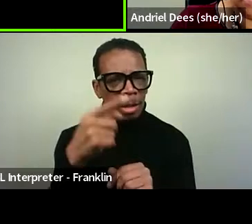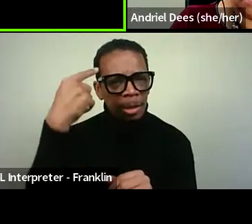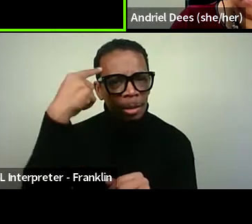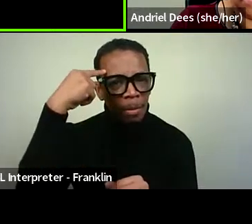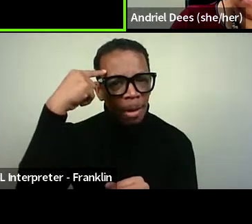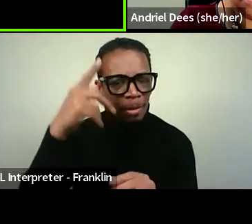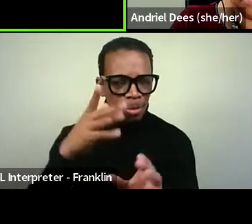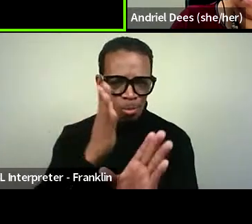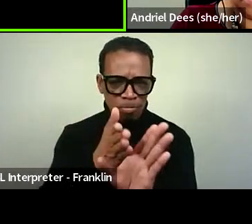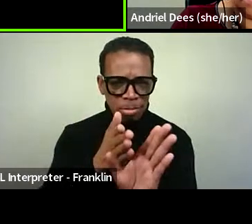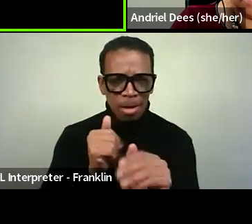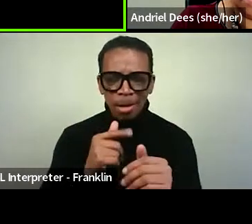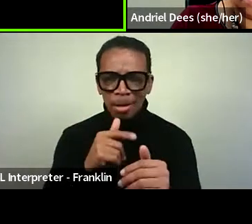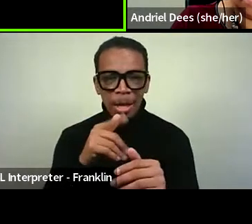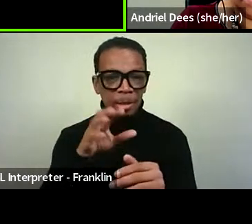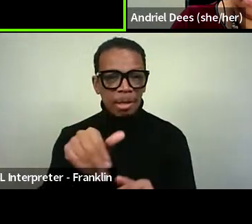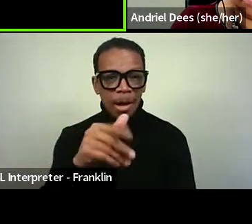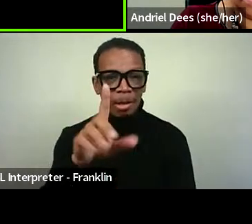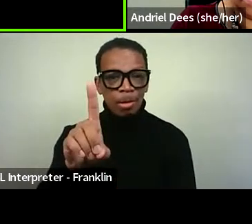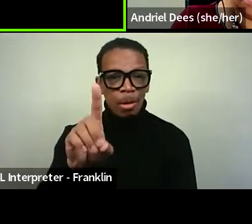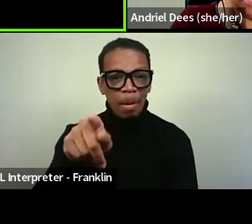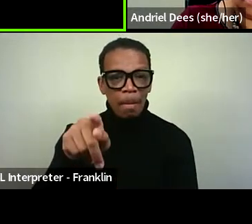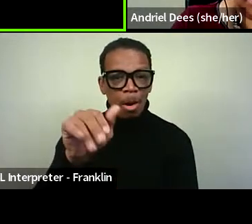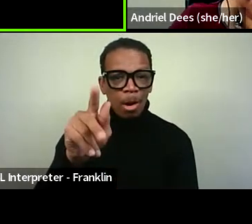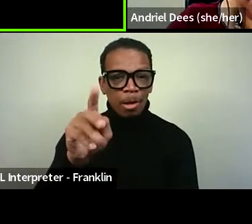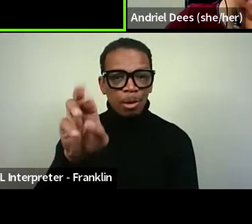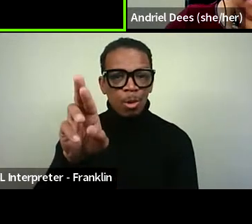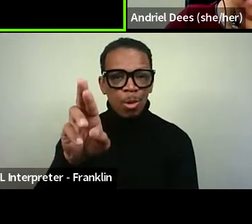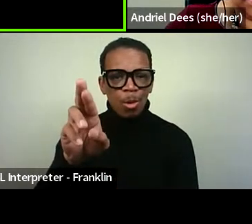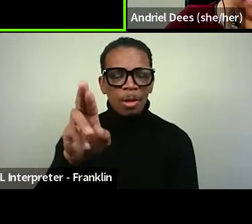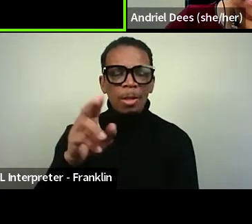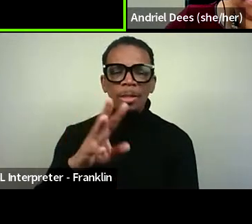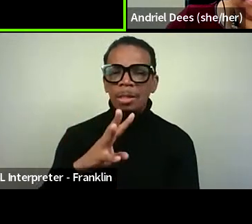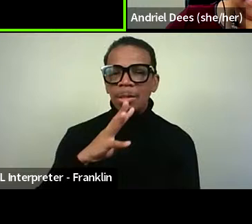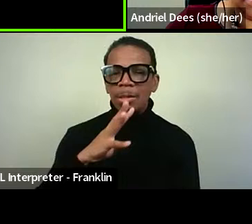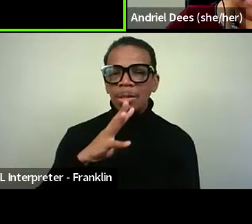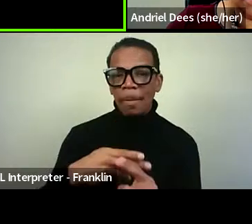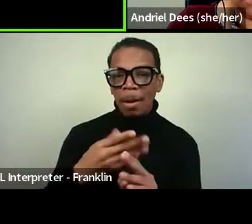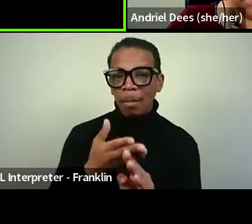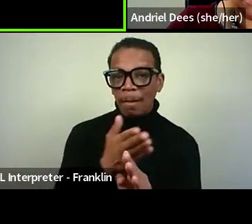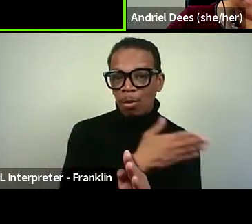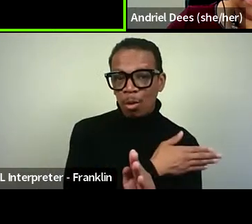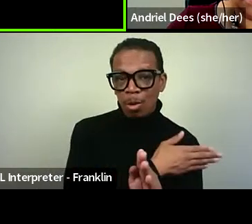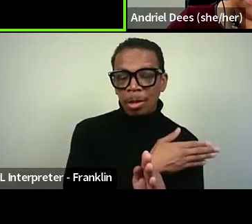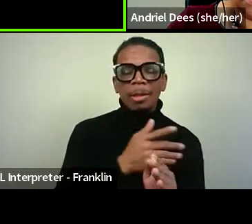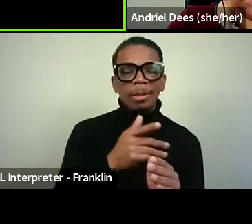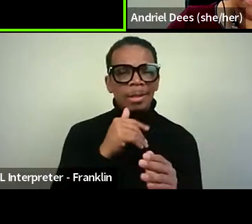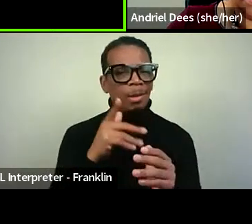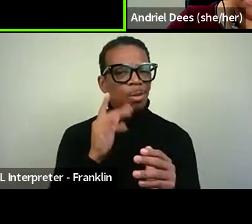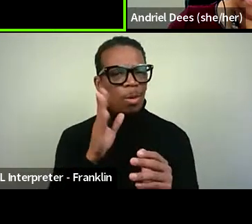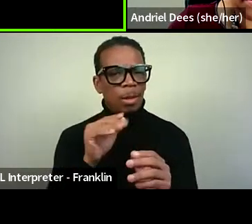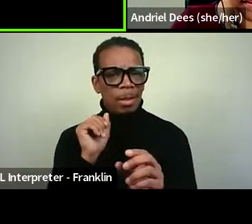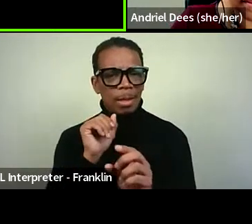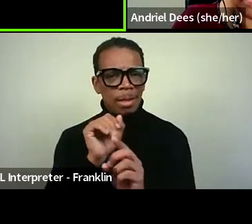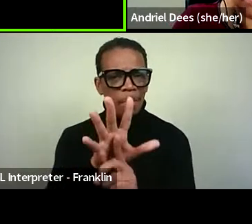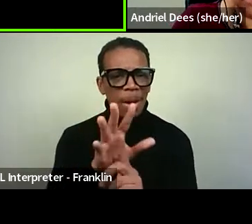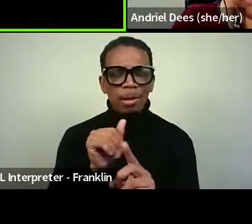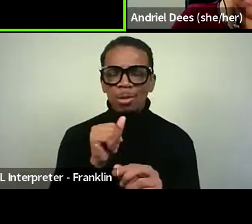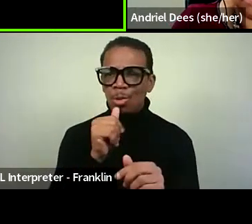psychology, which Dr. Parker or colleague Parker spoke about earlier. It's going to impact